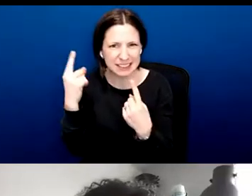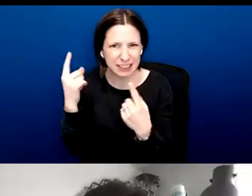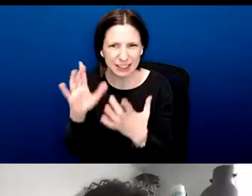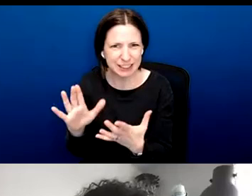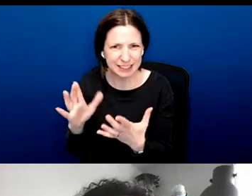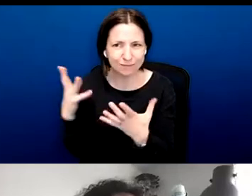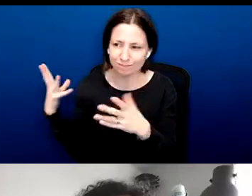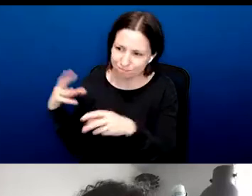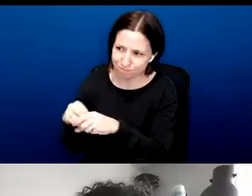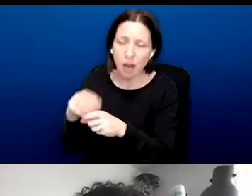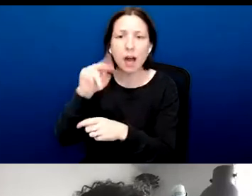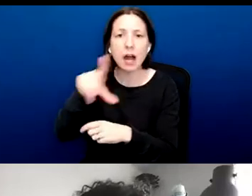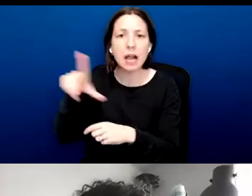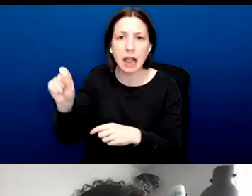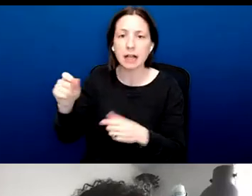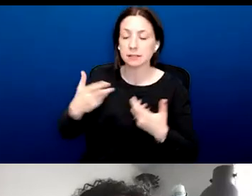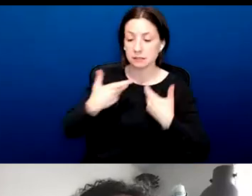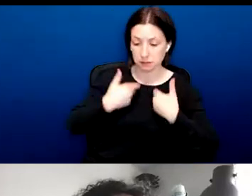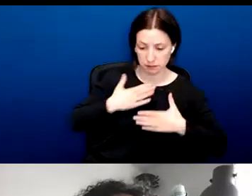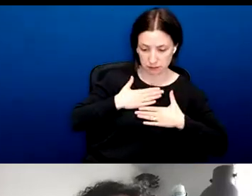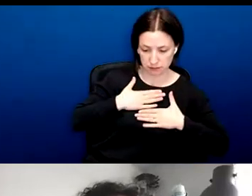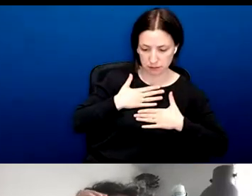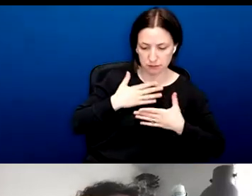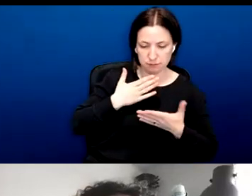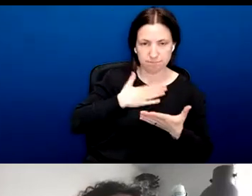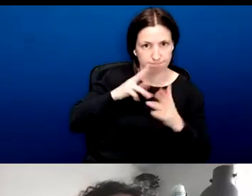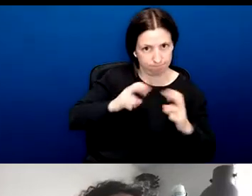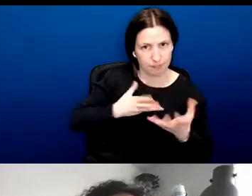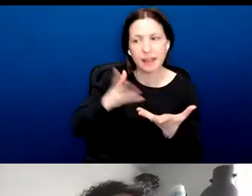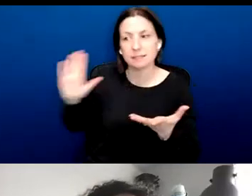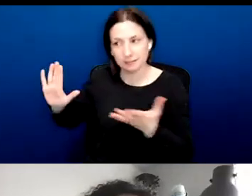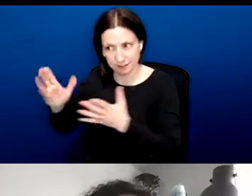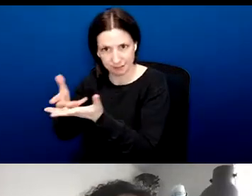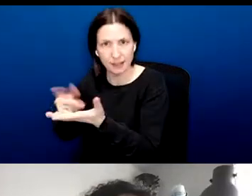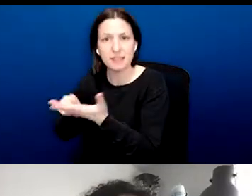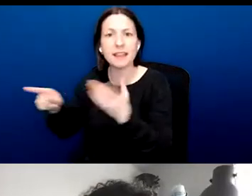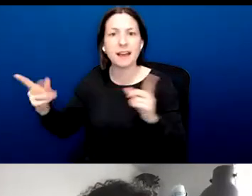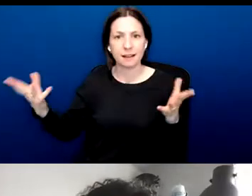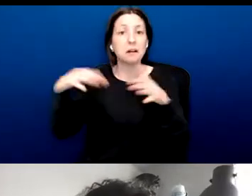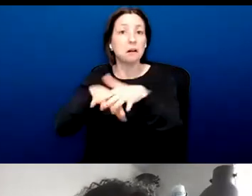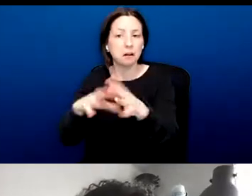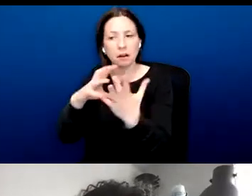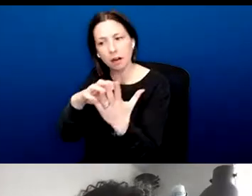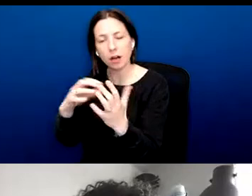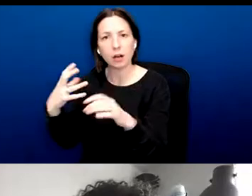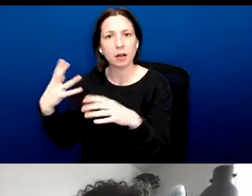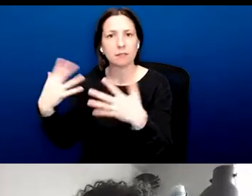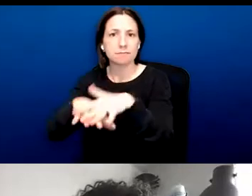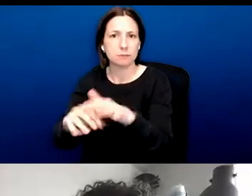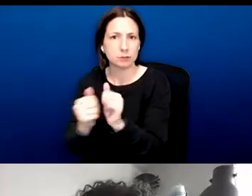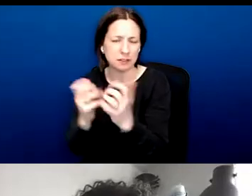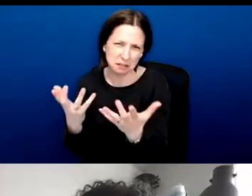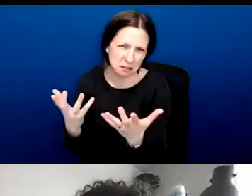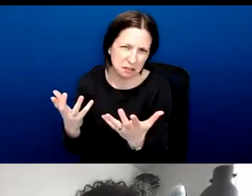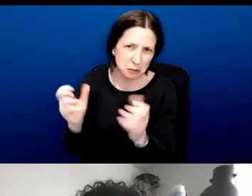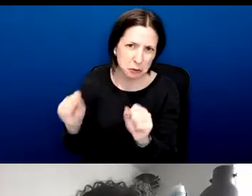separate autoethnography and then we bring it all together at the end. And I think for us, given our very similar positionalities